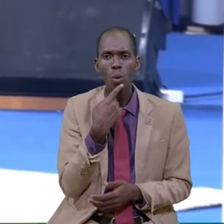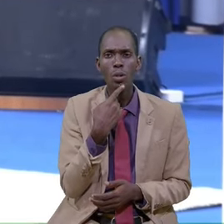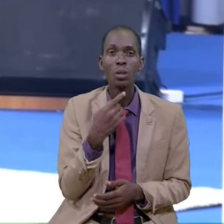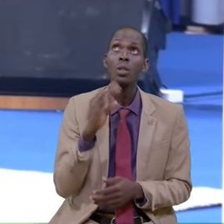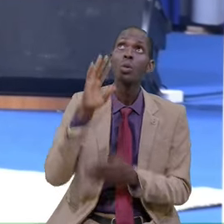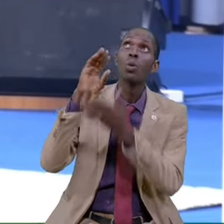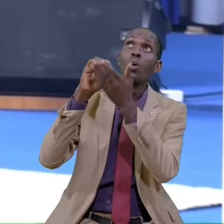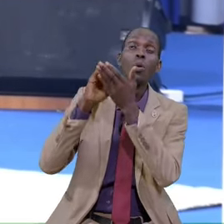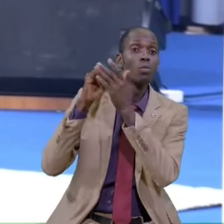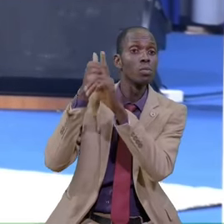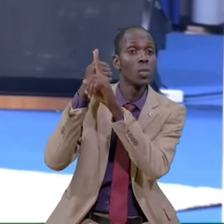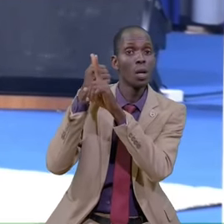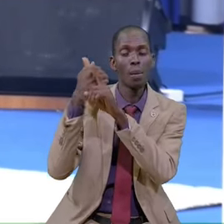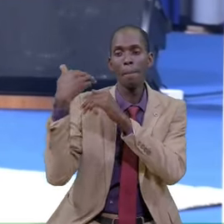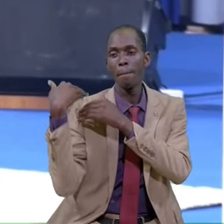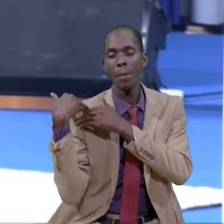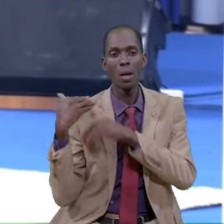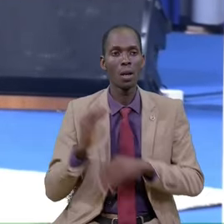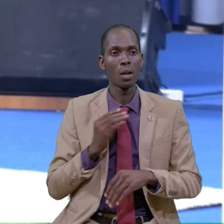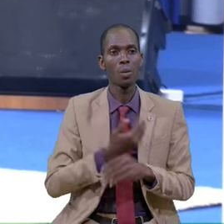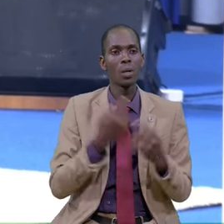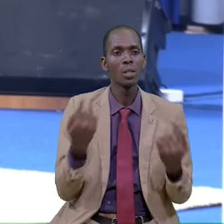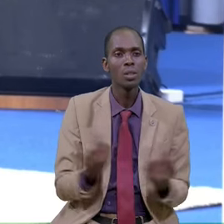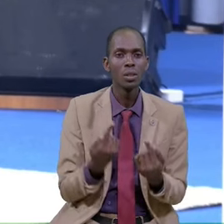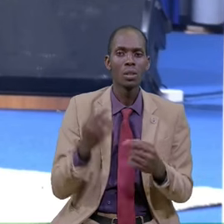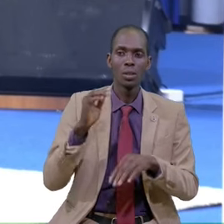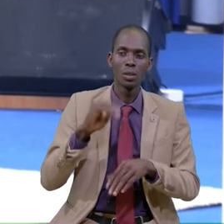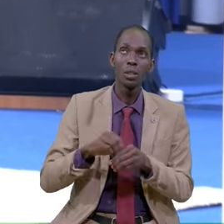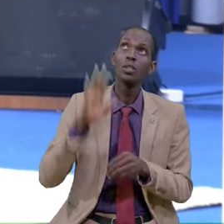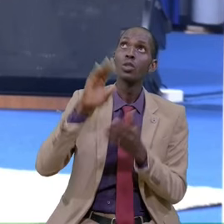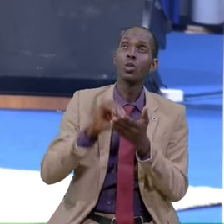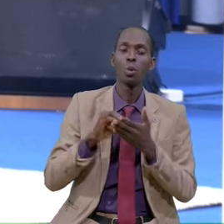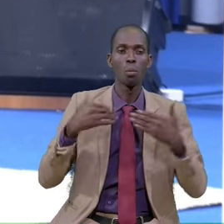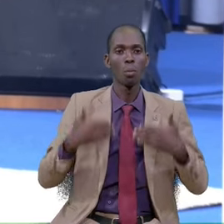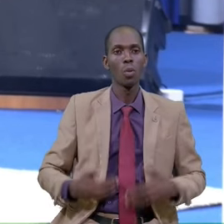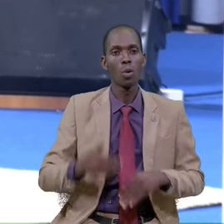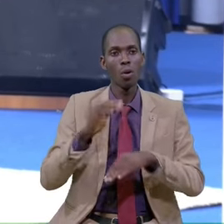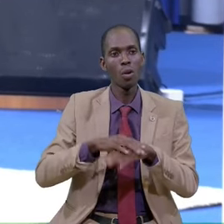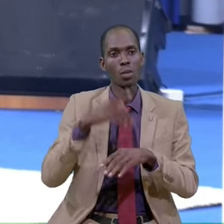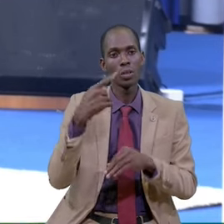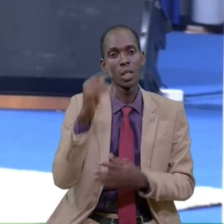self bear our is in body on the tree